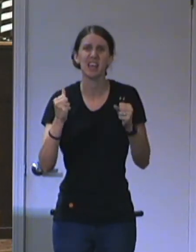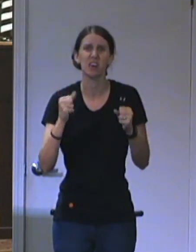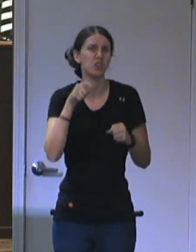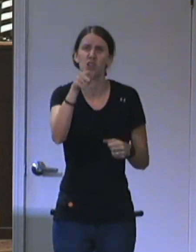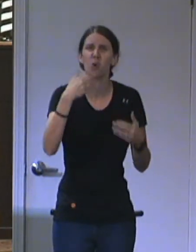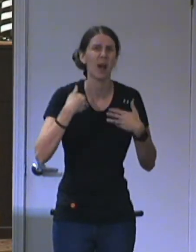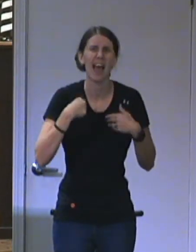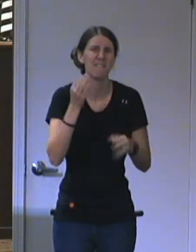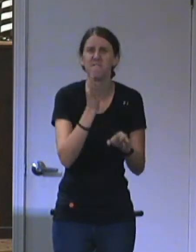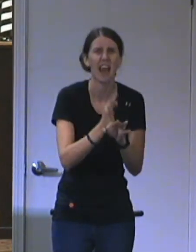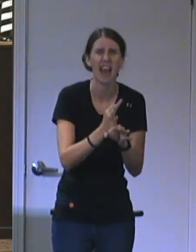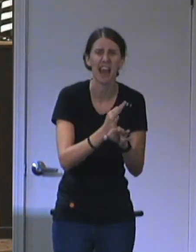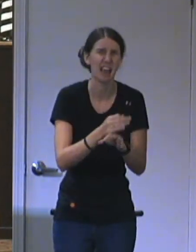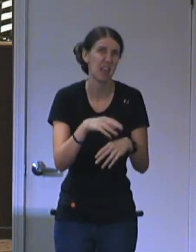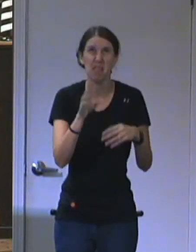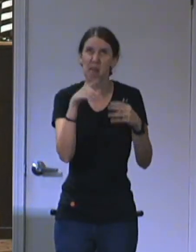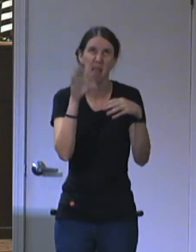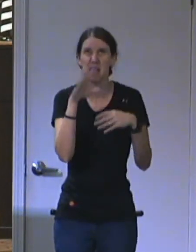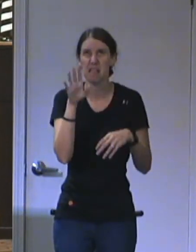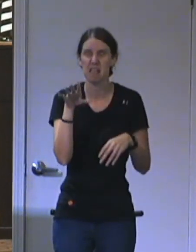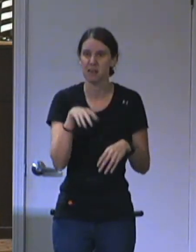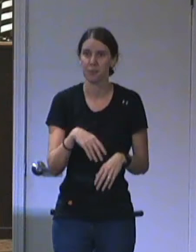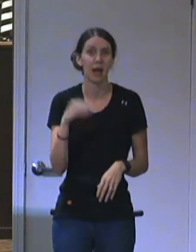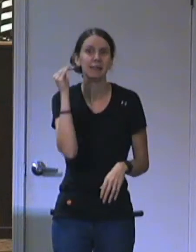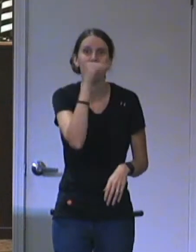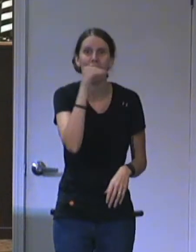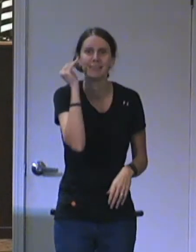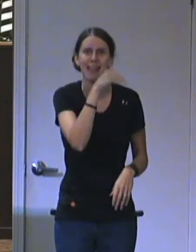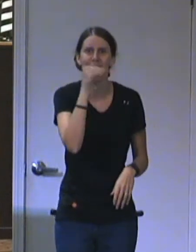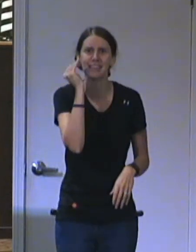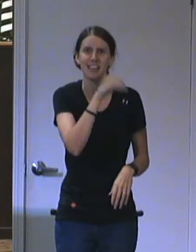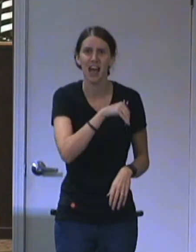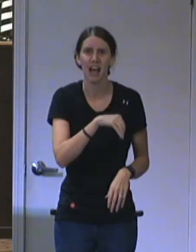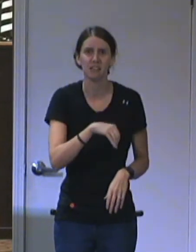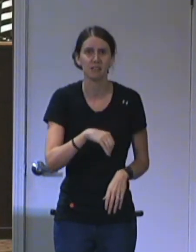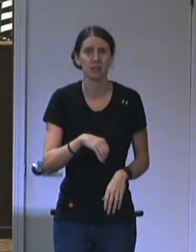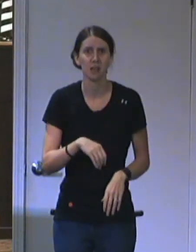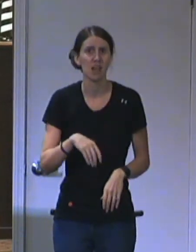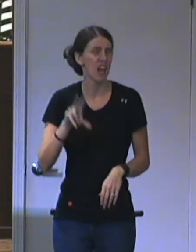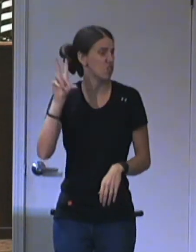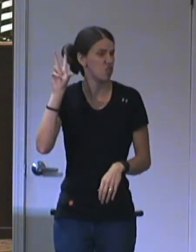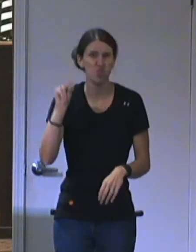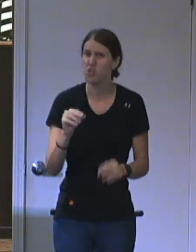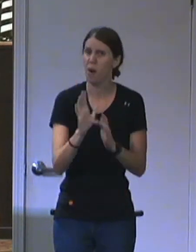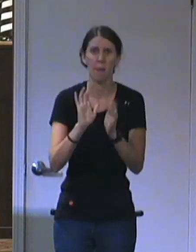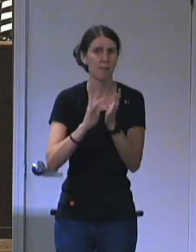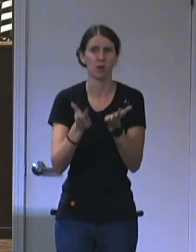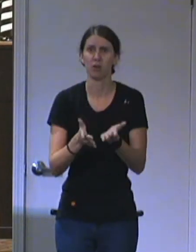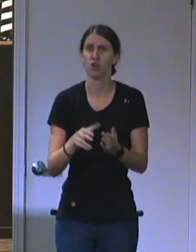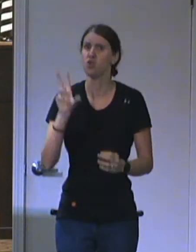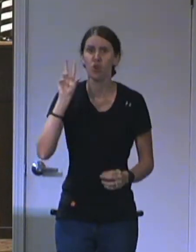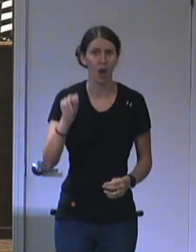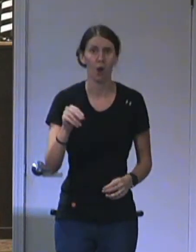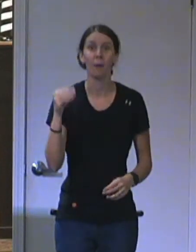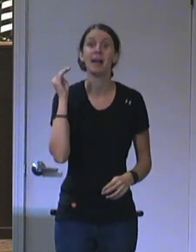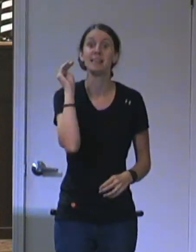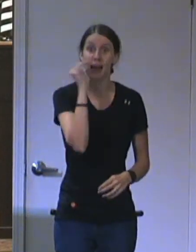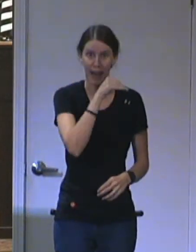have the faith, or somebody doesn't have the faith that's praying over you, and that is not Bible at all. All